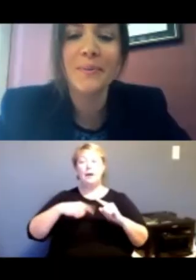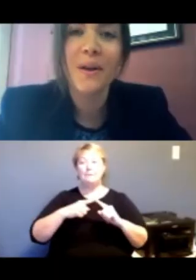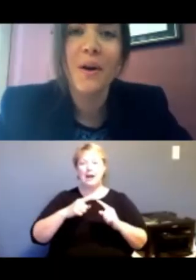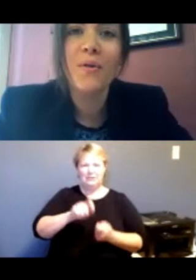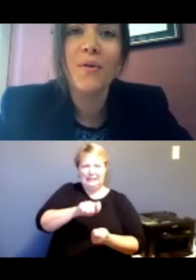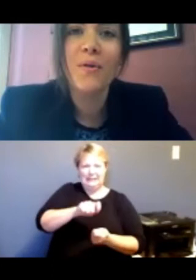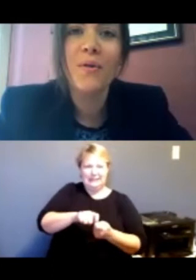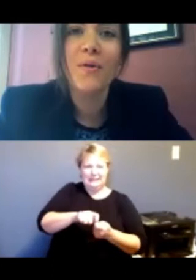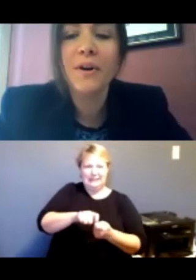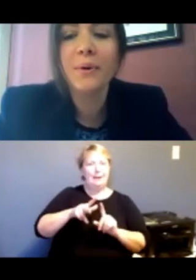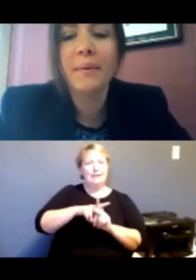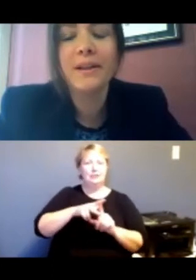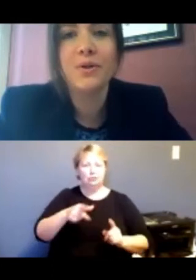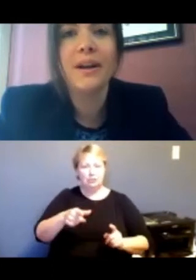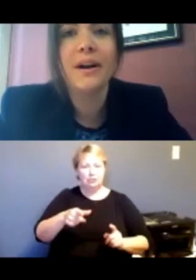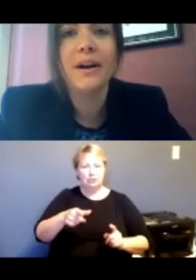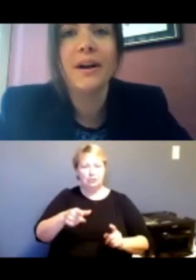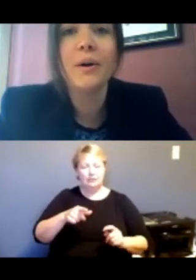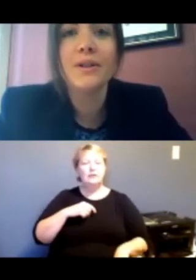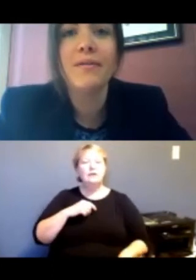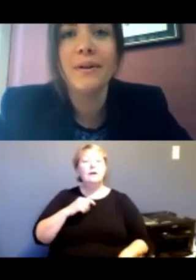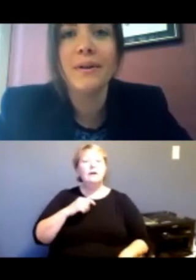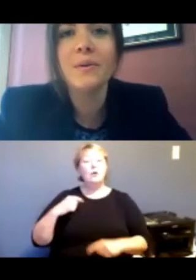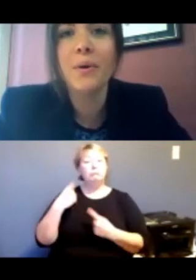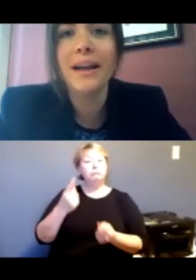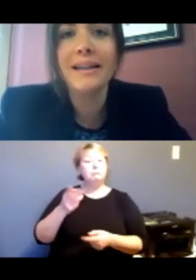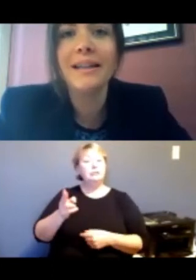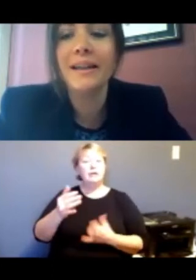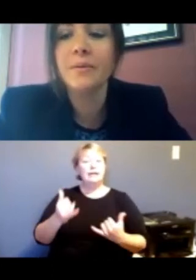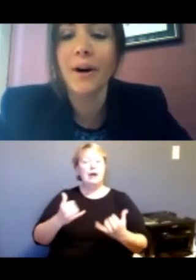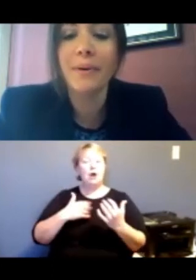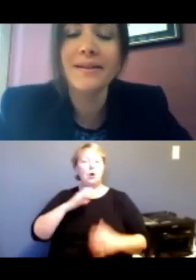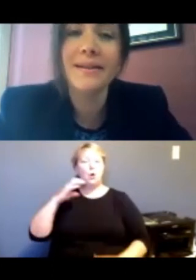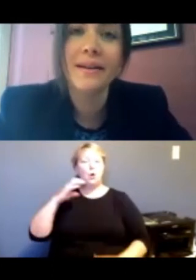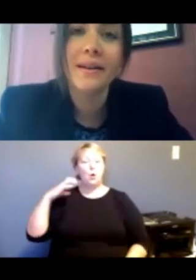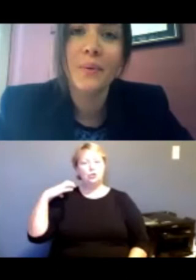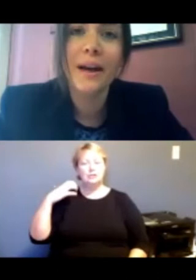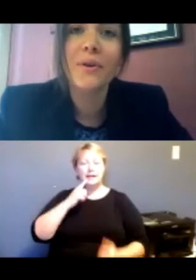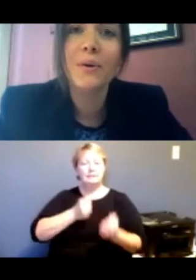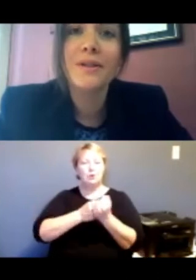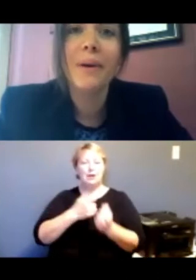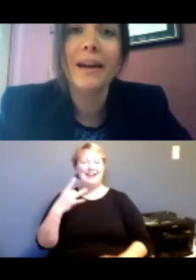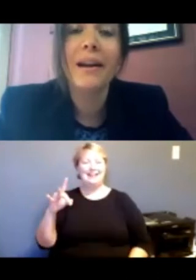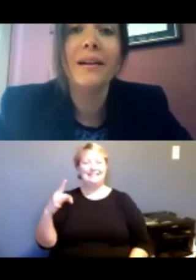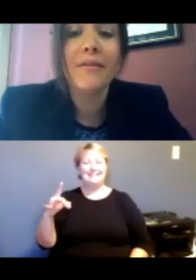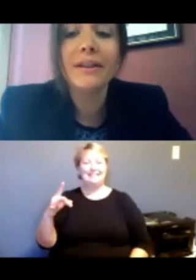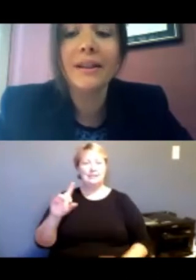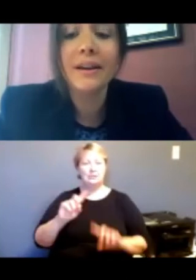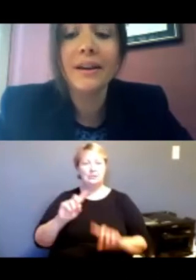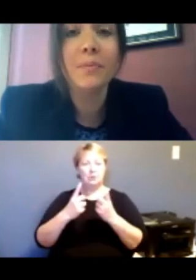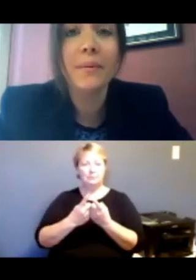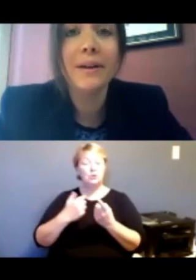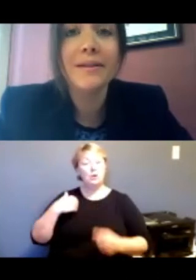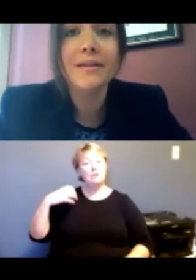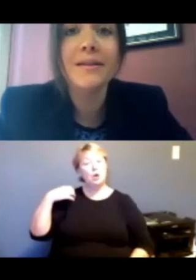groups. Over the course of our program history, our coaches have now supported 18 departments. We have coaches embedded in 11